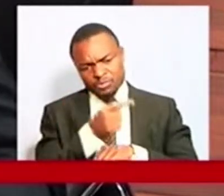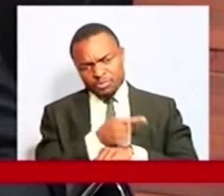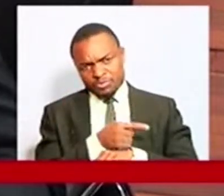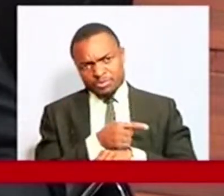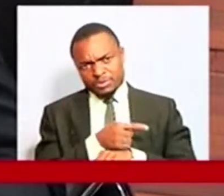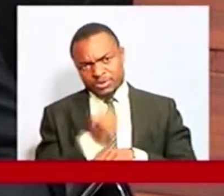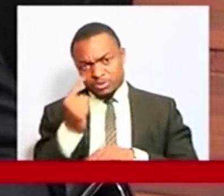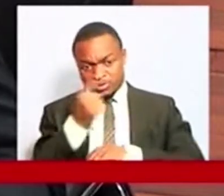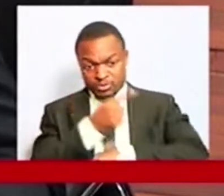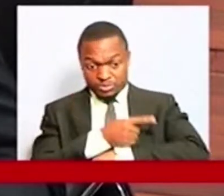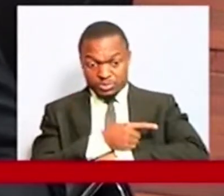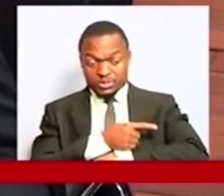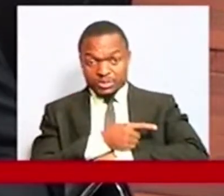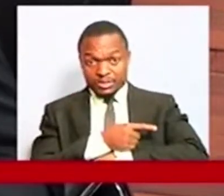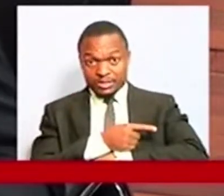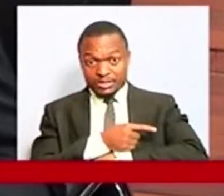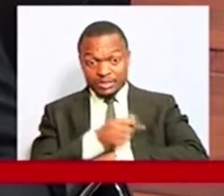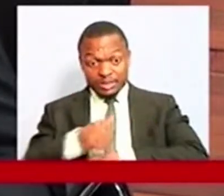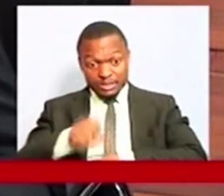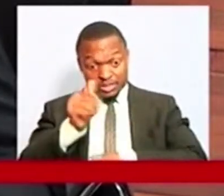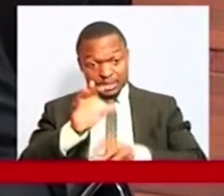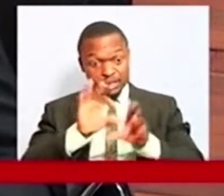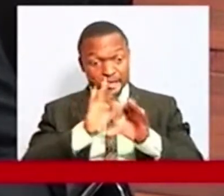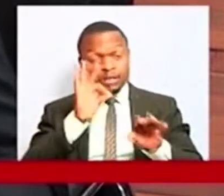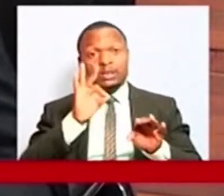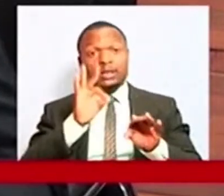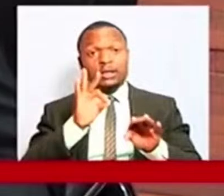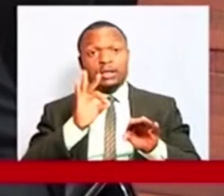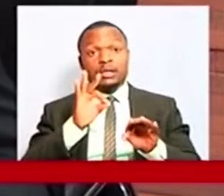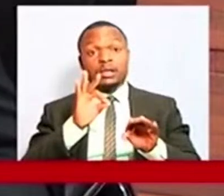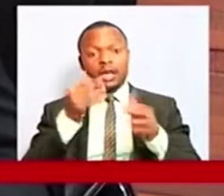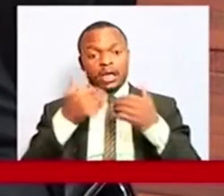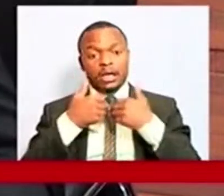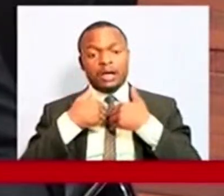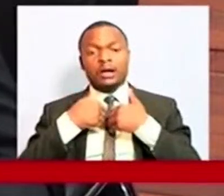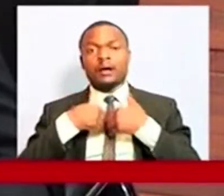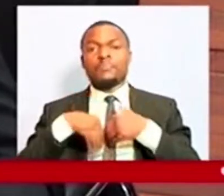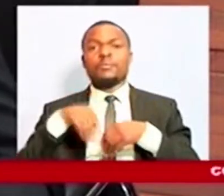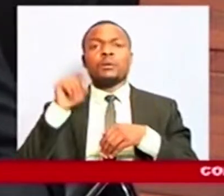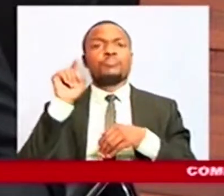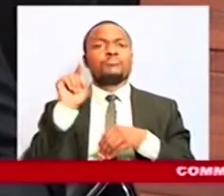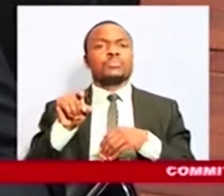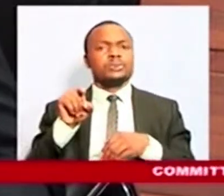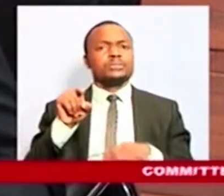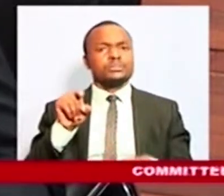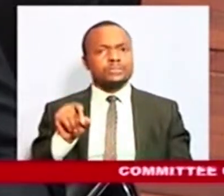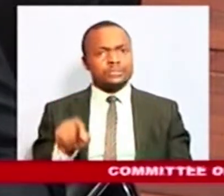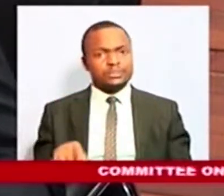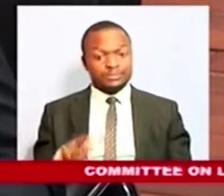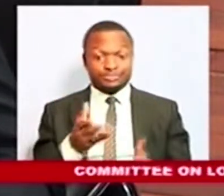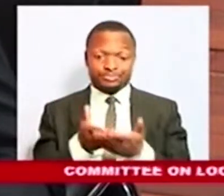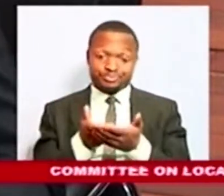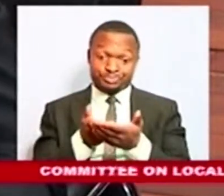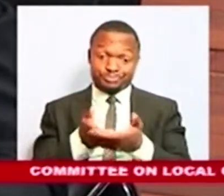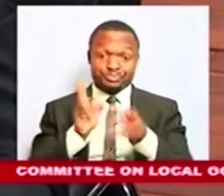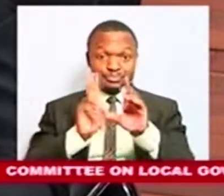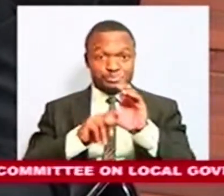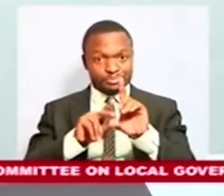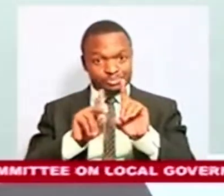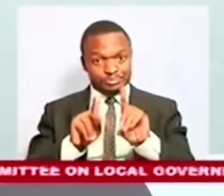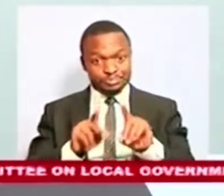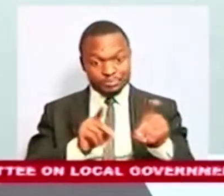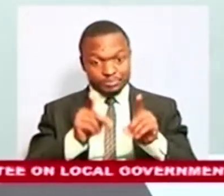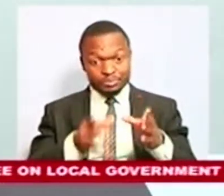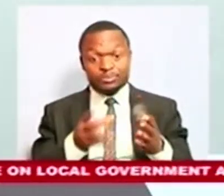for it even to find that there is even a way at last. Chair, I submit.